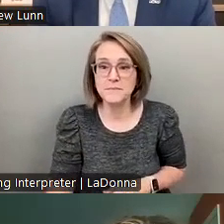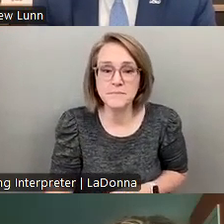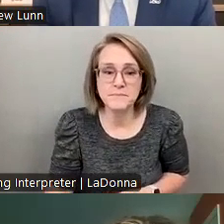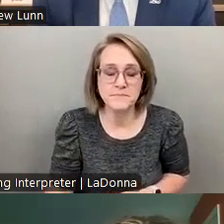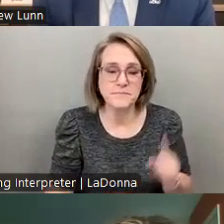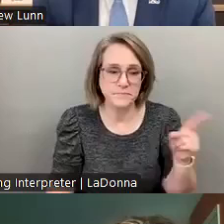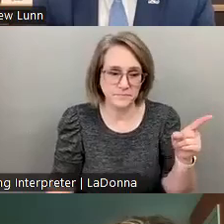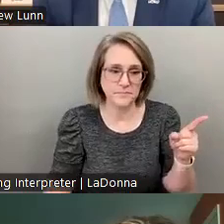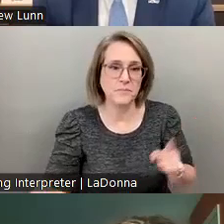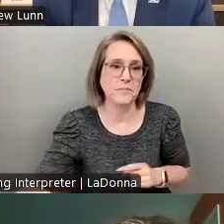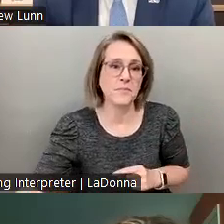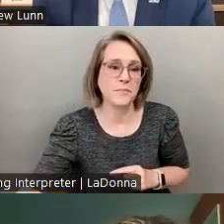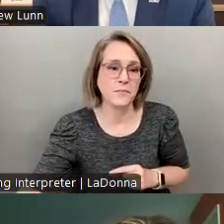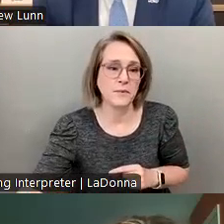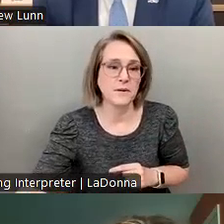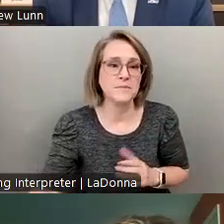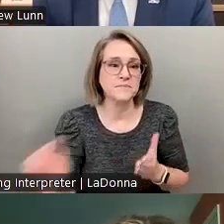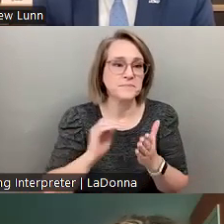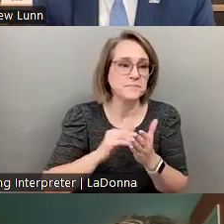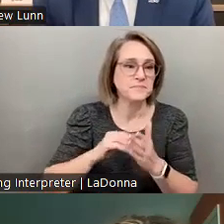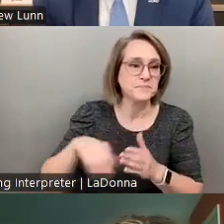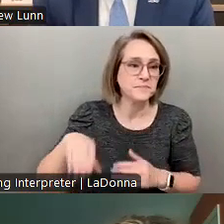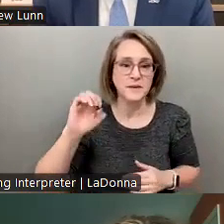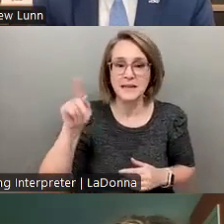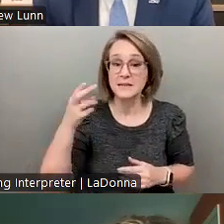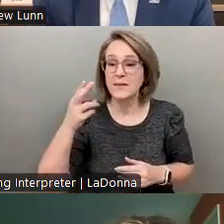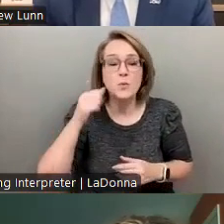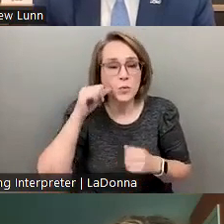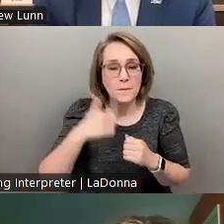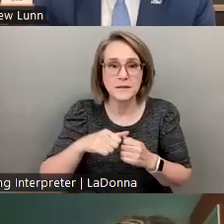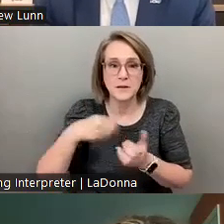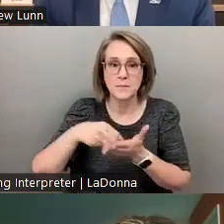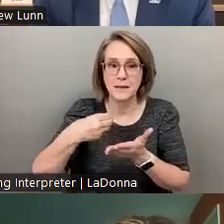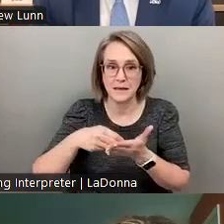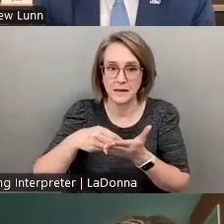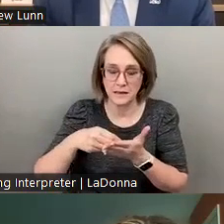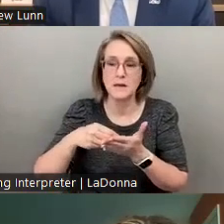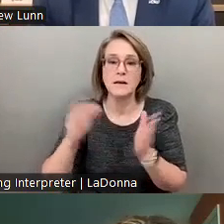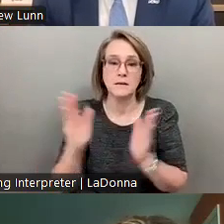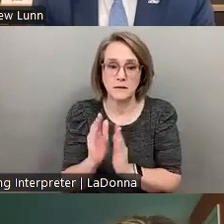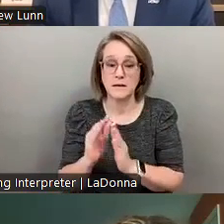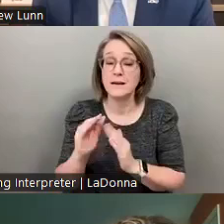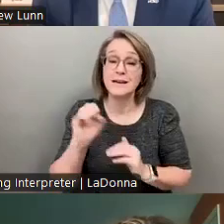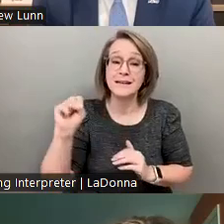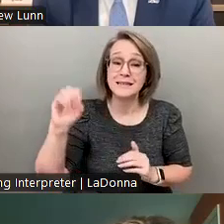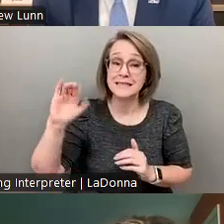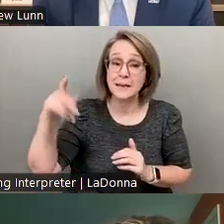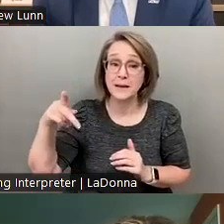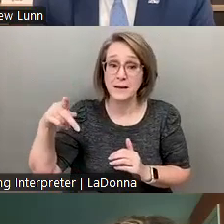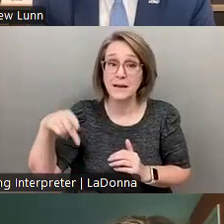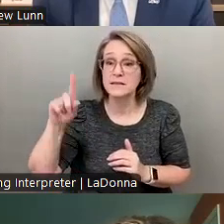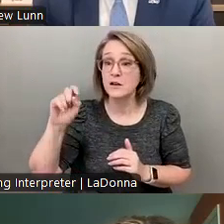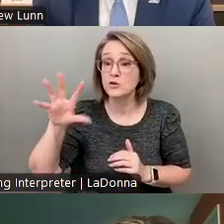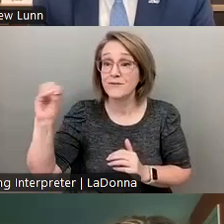No, no, I would just say that, again, remember the funding is small. SCIP is 150 million a year, which is a